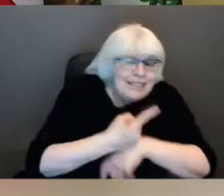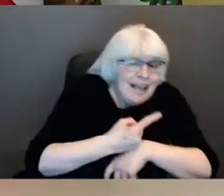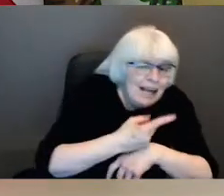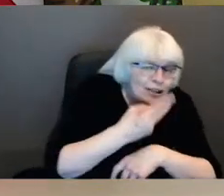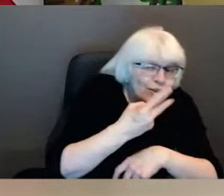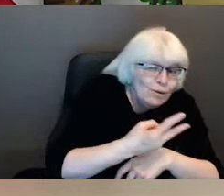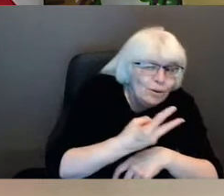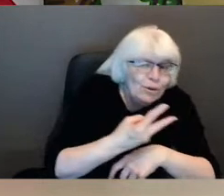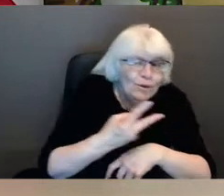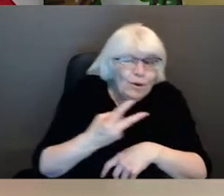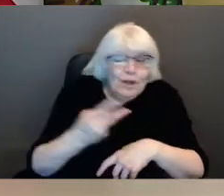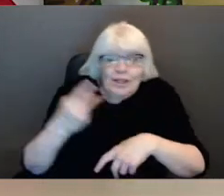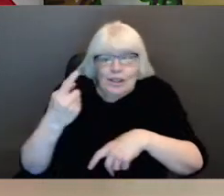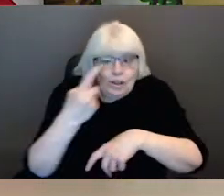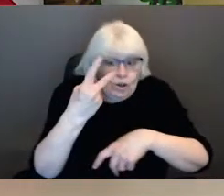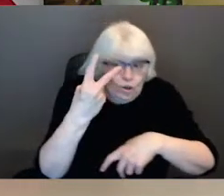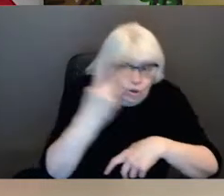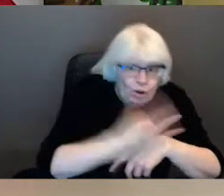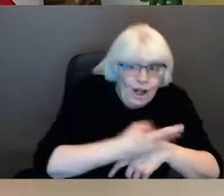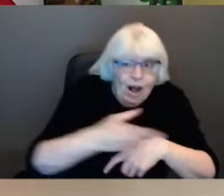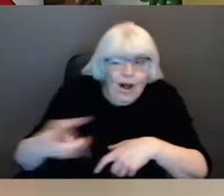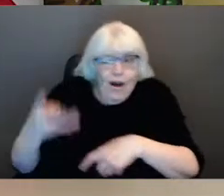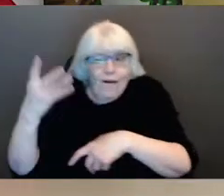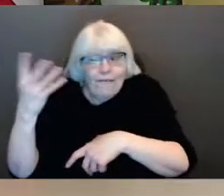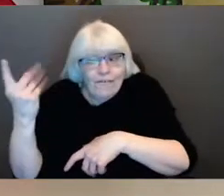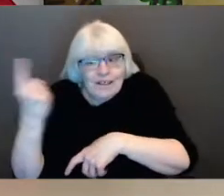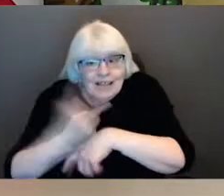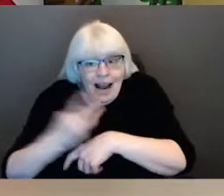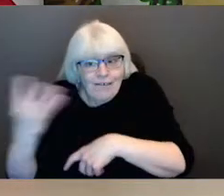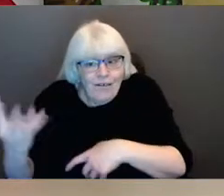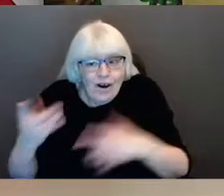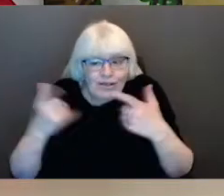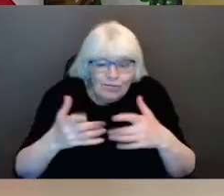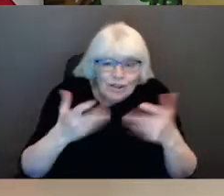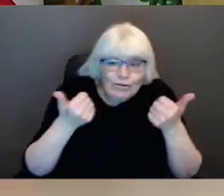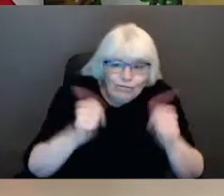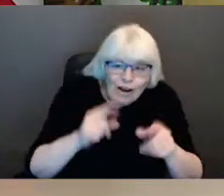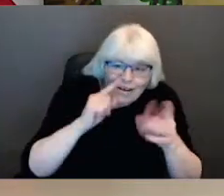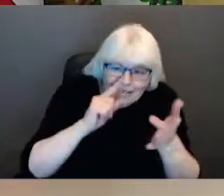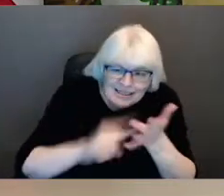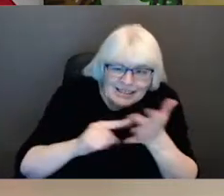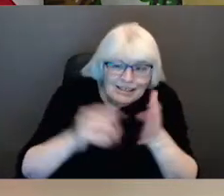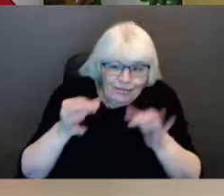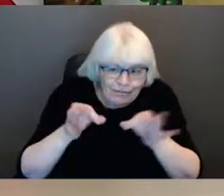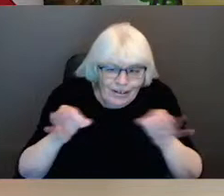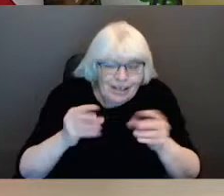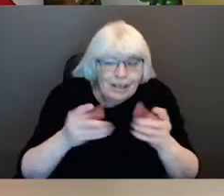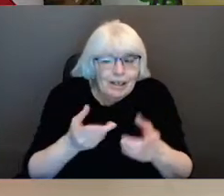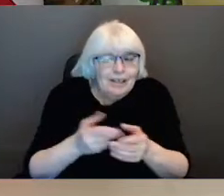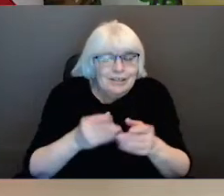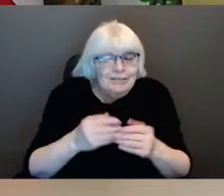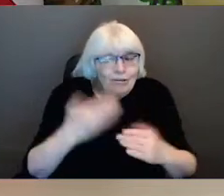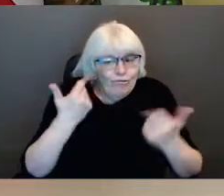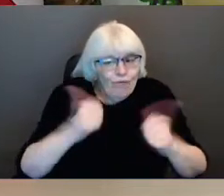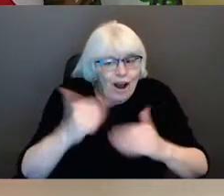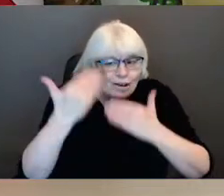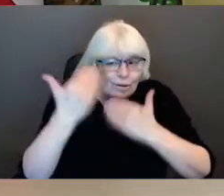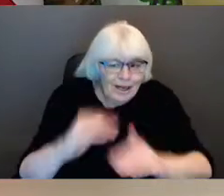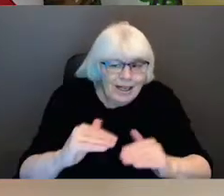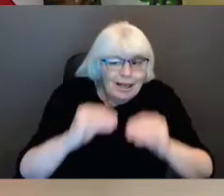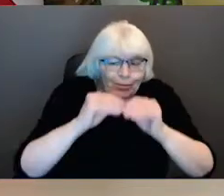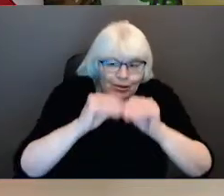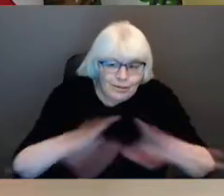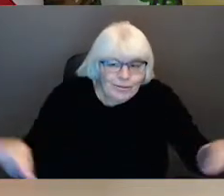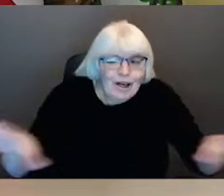purpose, especially as we're trying to limit transmission here. But what we'd like to do, certainly before the